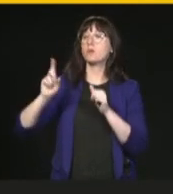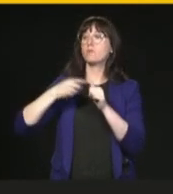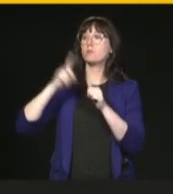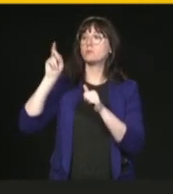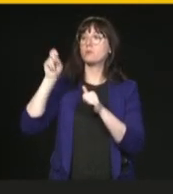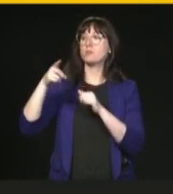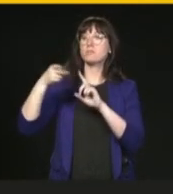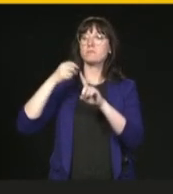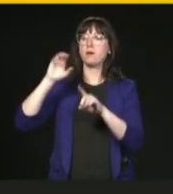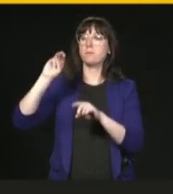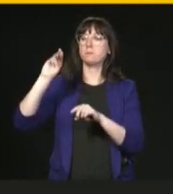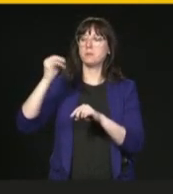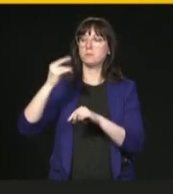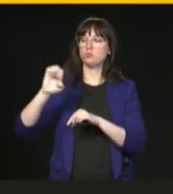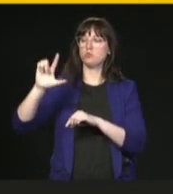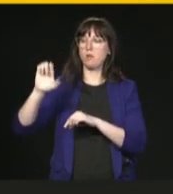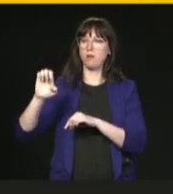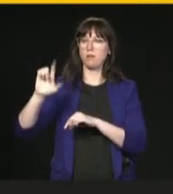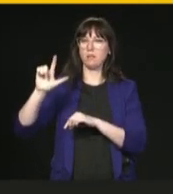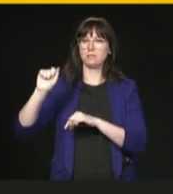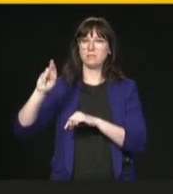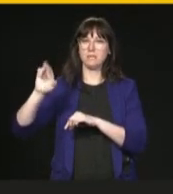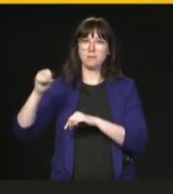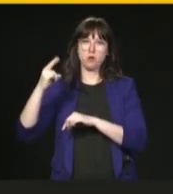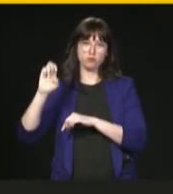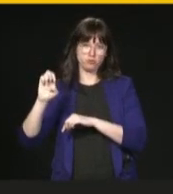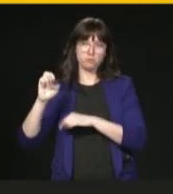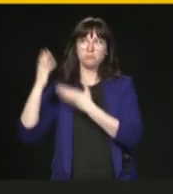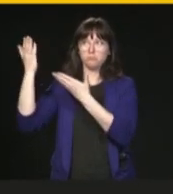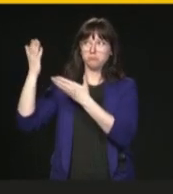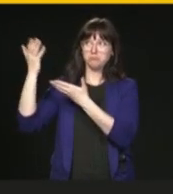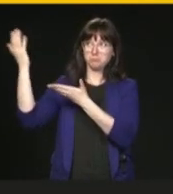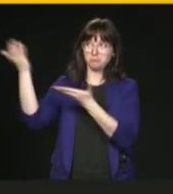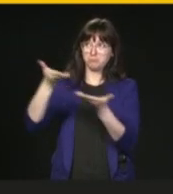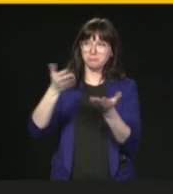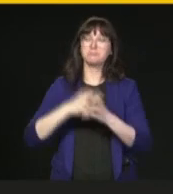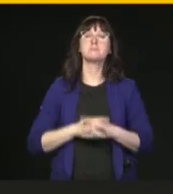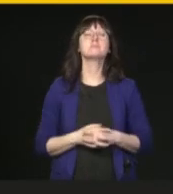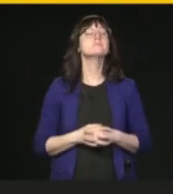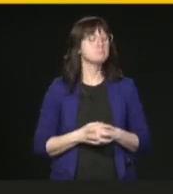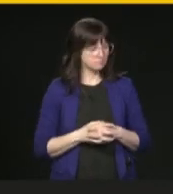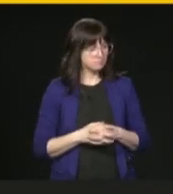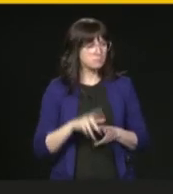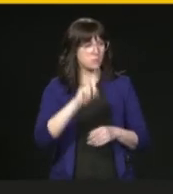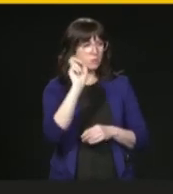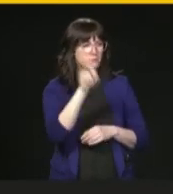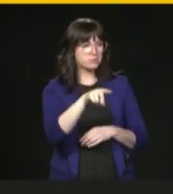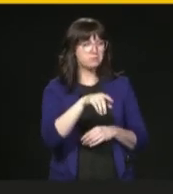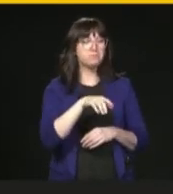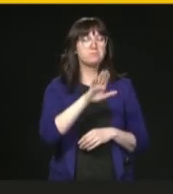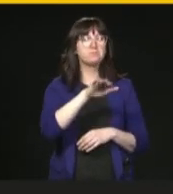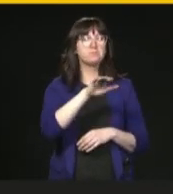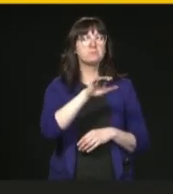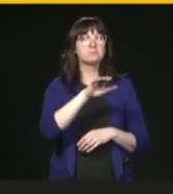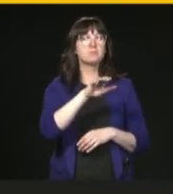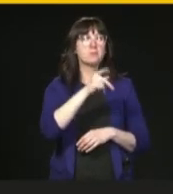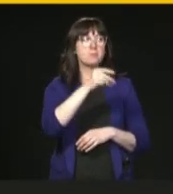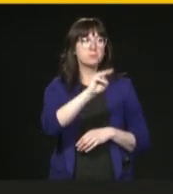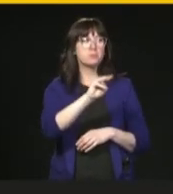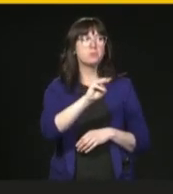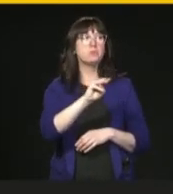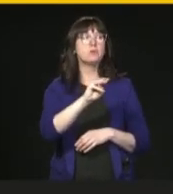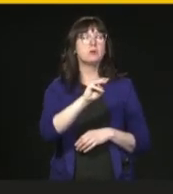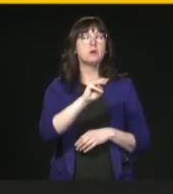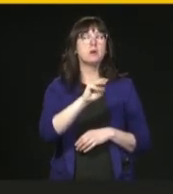Michel Lamarche, TVA Nouvelle. À vous la parole. Bonjour, Monsieur Trudeau. Good morning, Mr. Trudeau. I'd